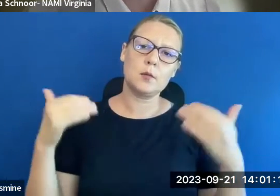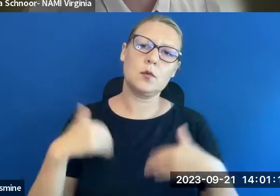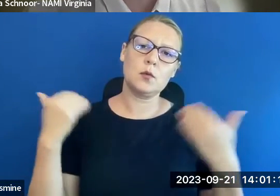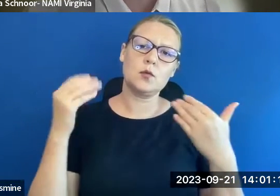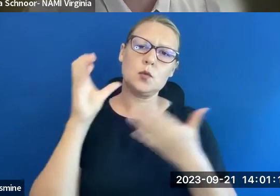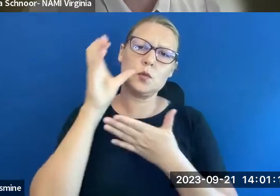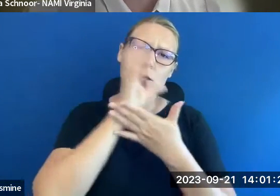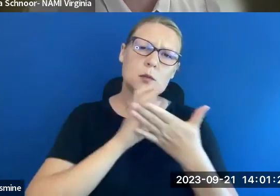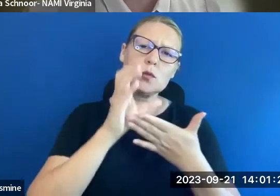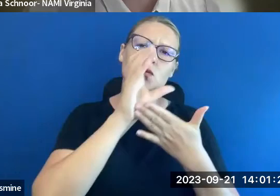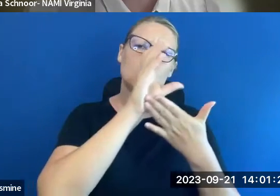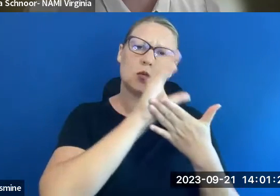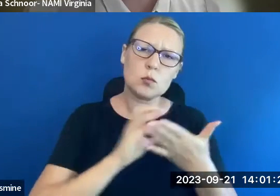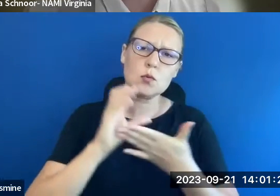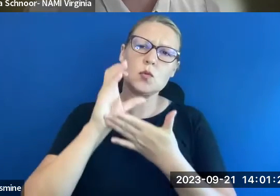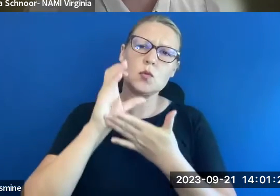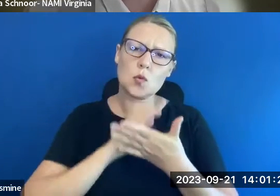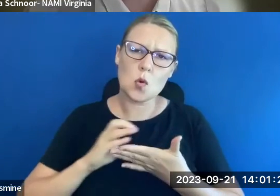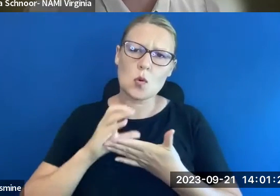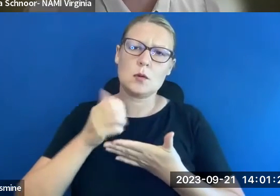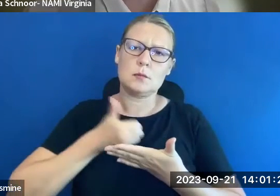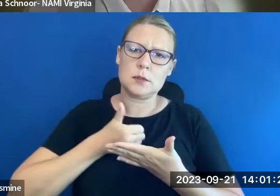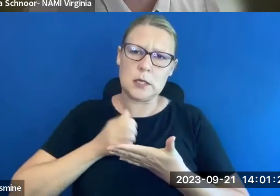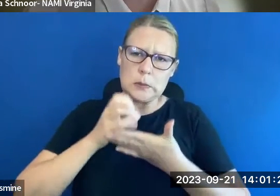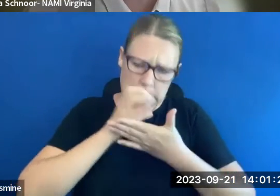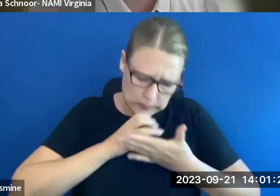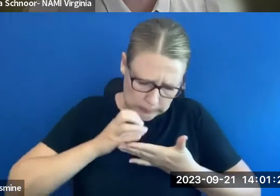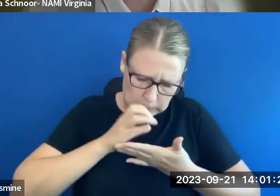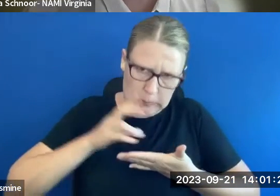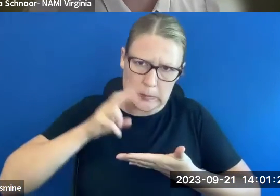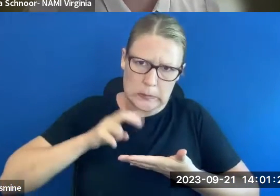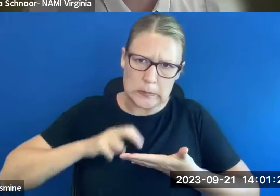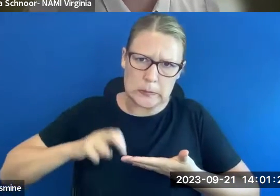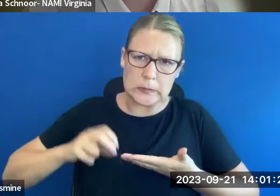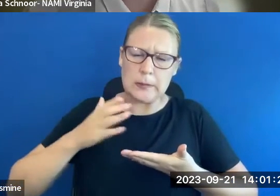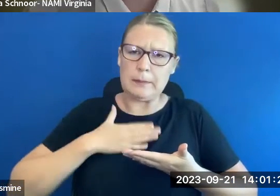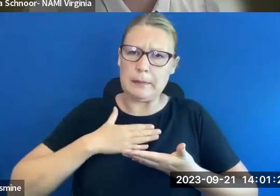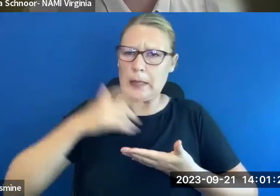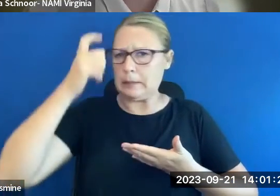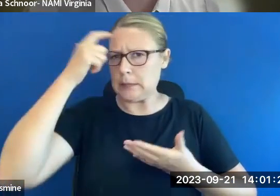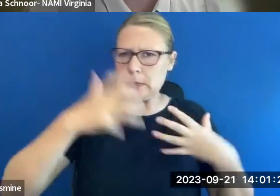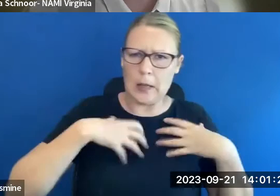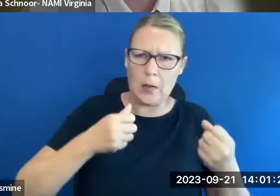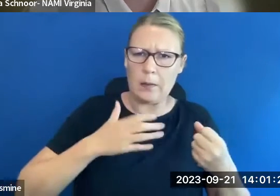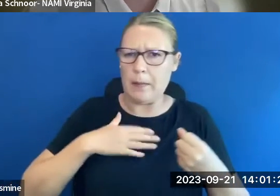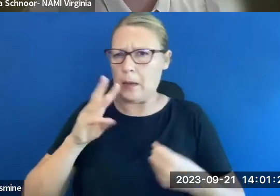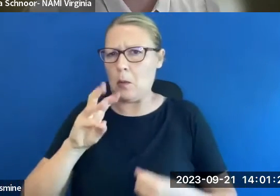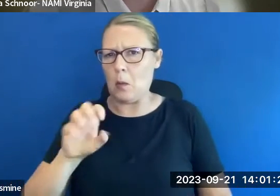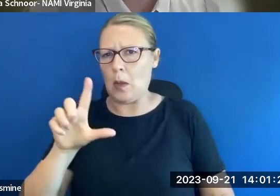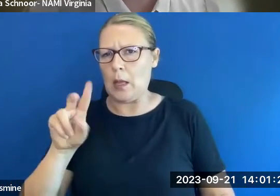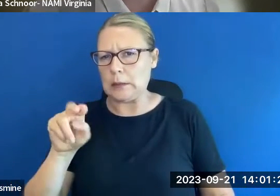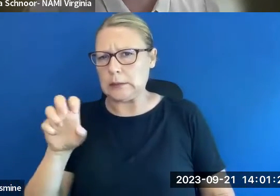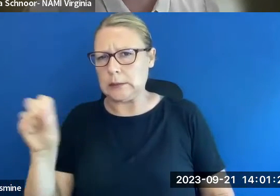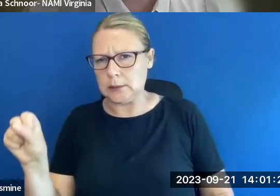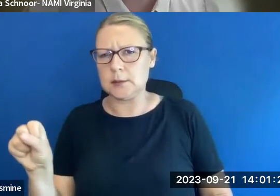before, their own mental capacities and wellness. And, I think that they started to